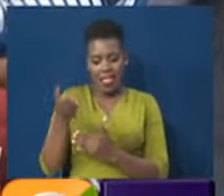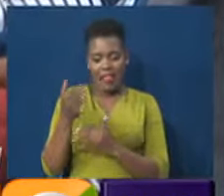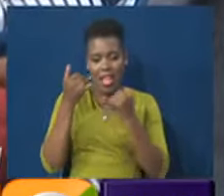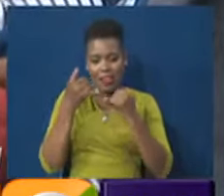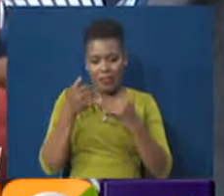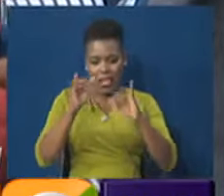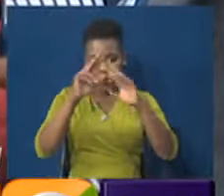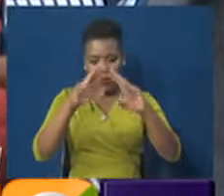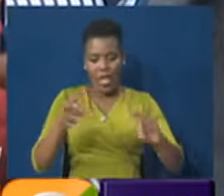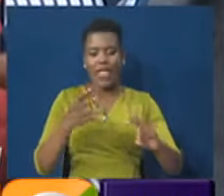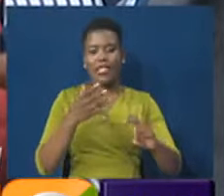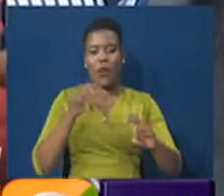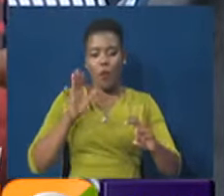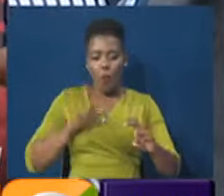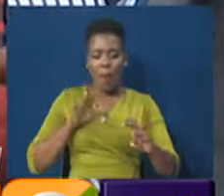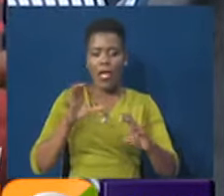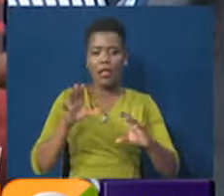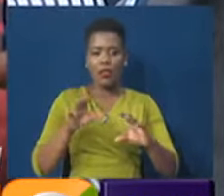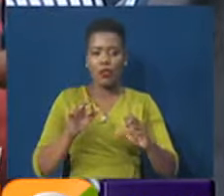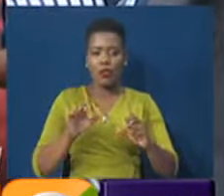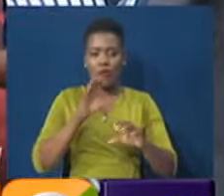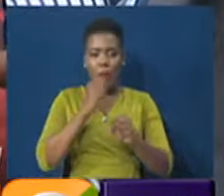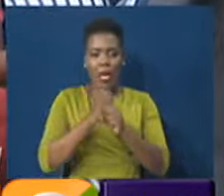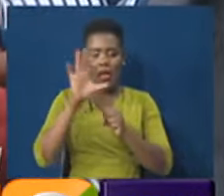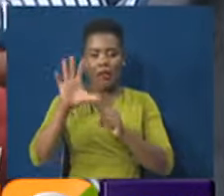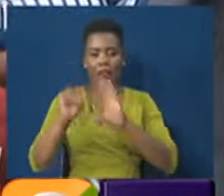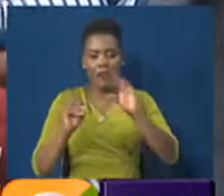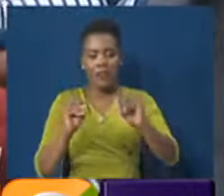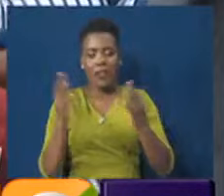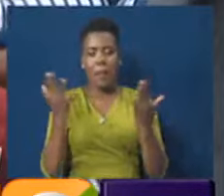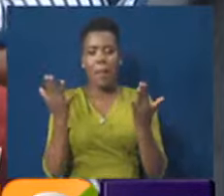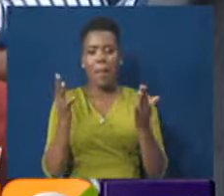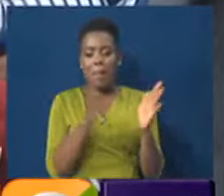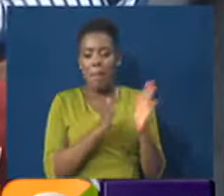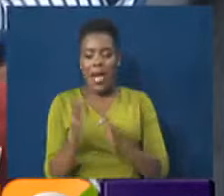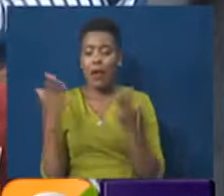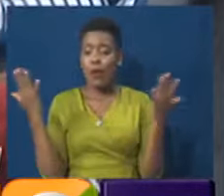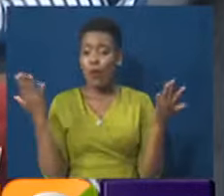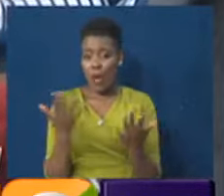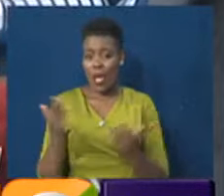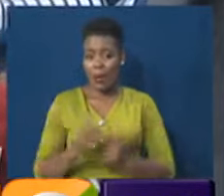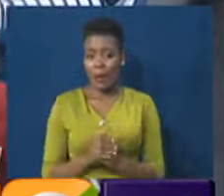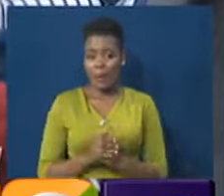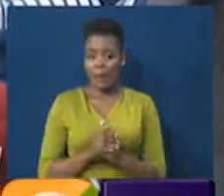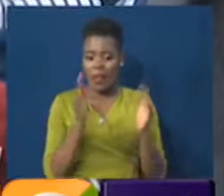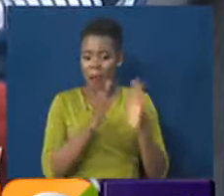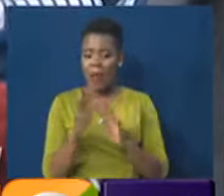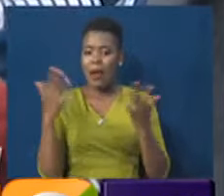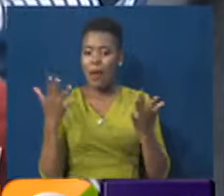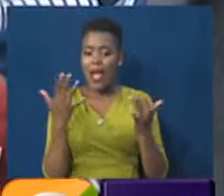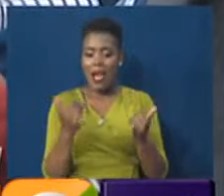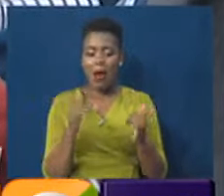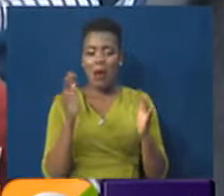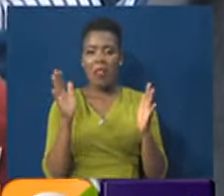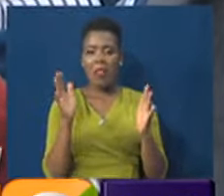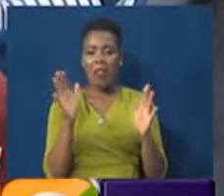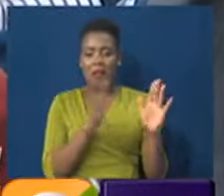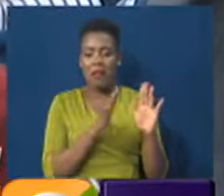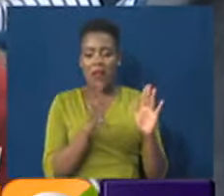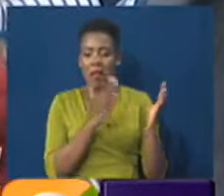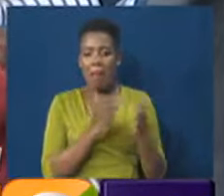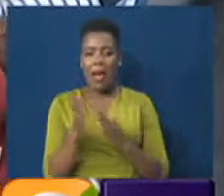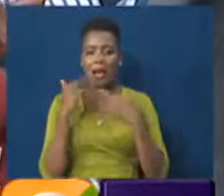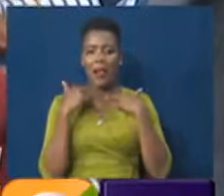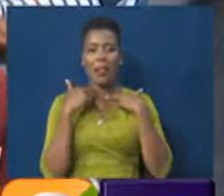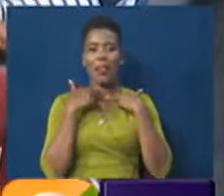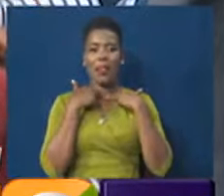who will make it 50-50. Where is the plan? The plan was abstract. It has now remained. It